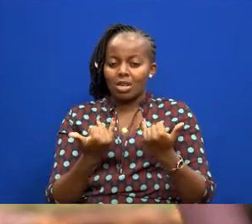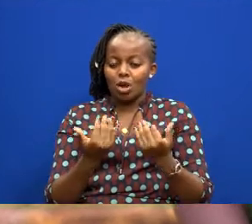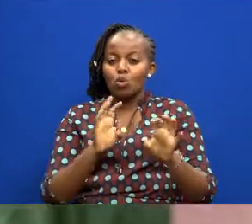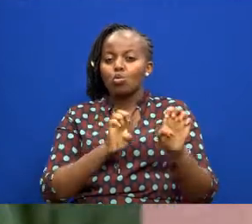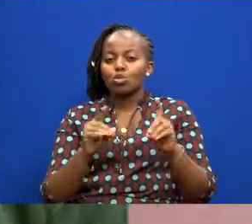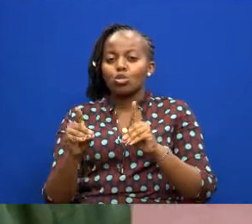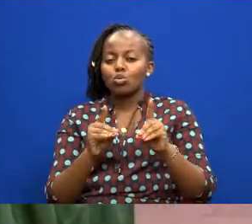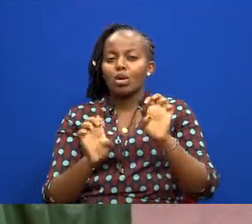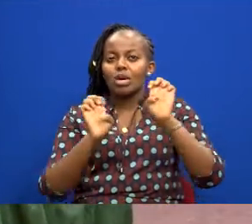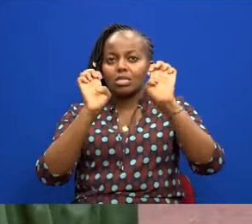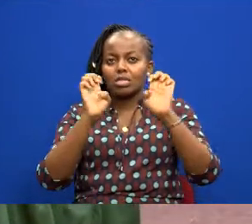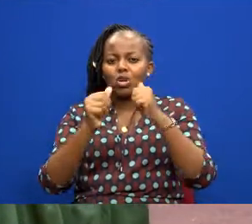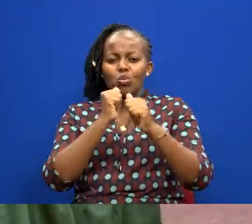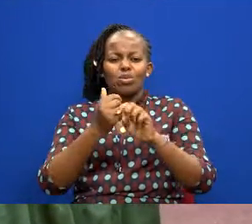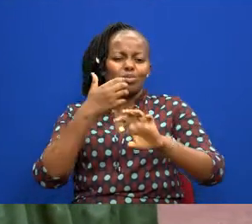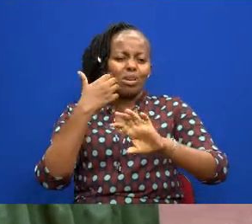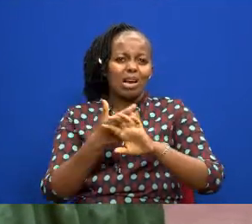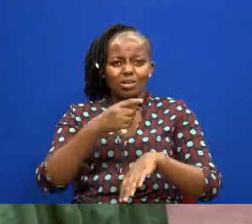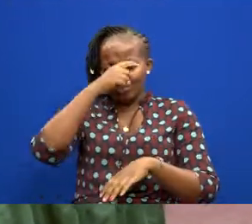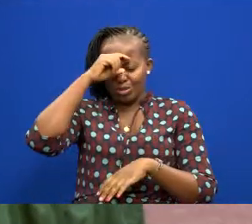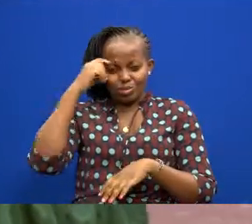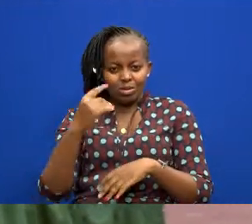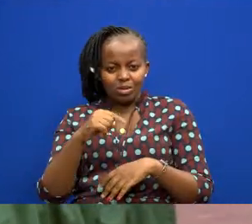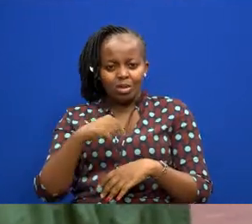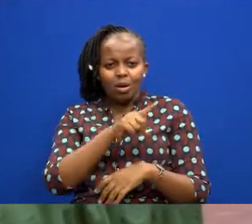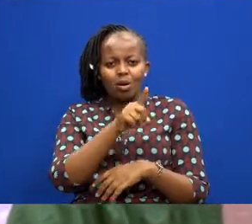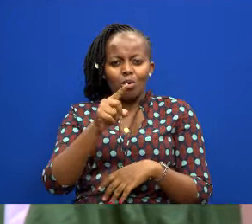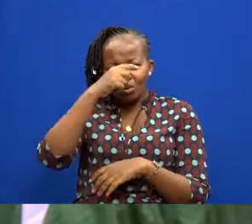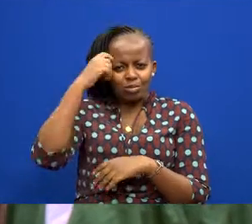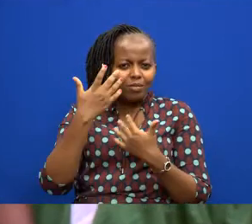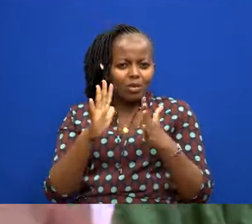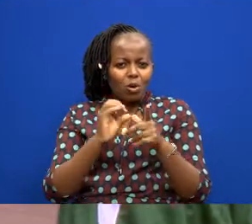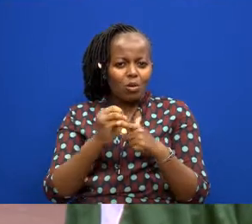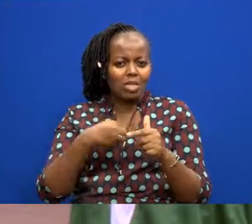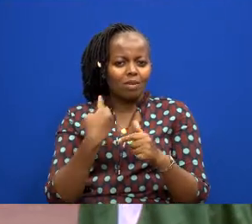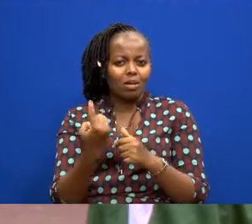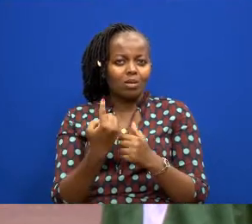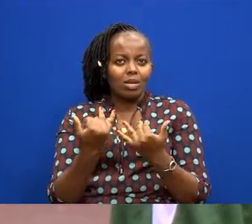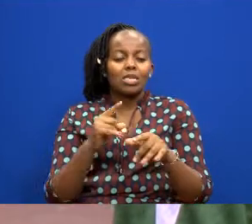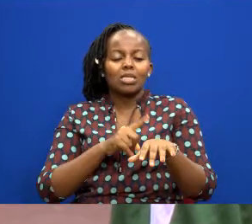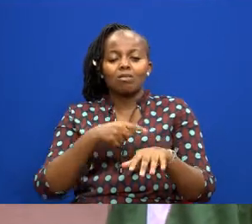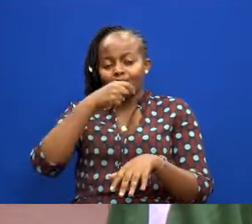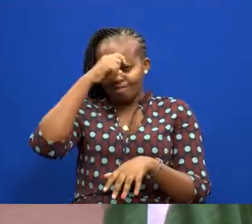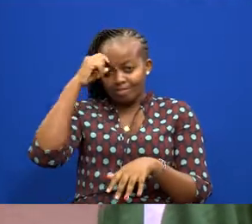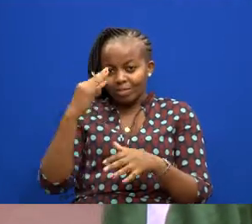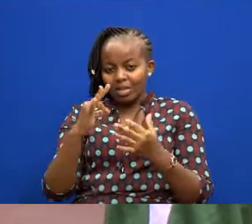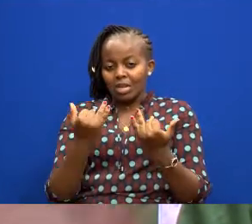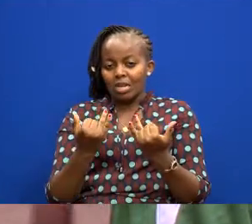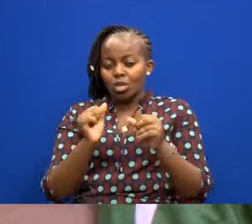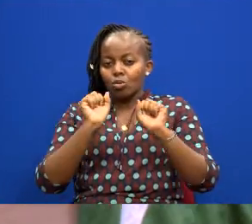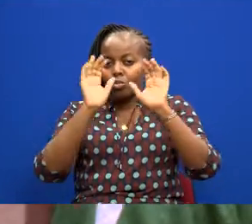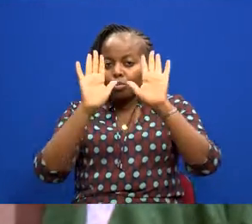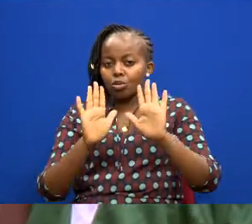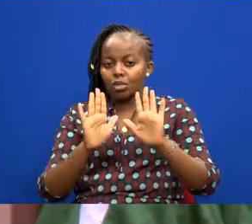vigorous, tumesweat. Kuna mtu amesweat kama ni mimi na breathe. Just sweat hivi. Again, you have to bring your body back to